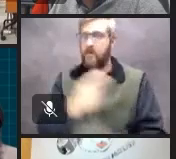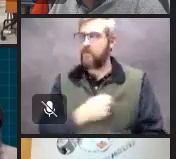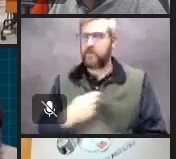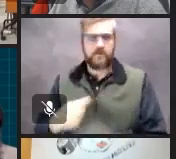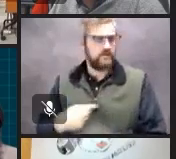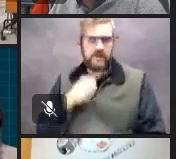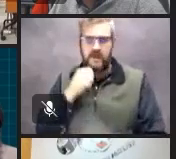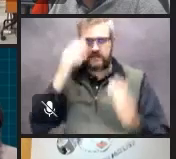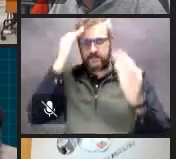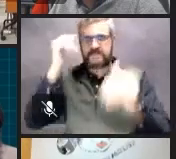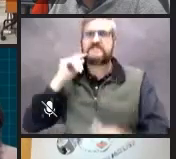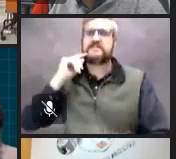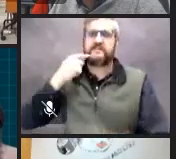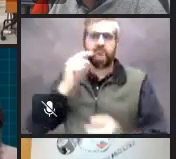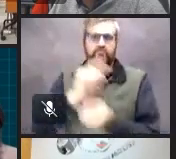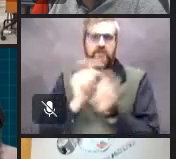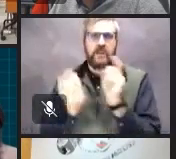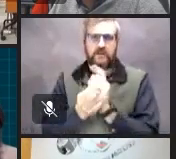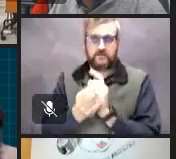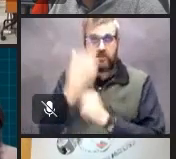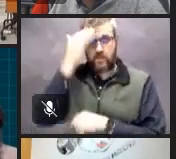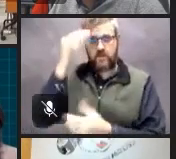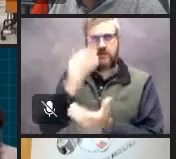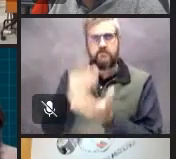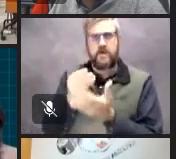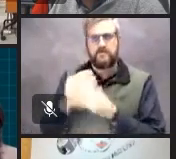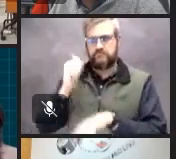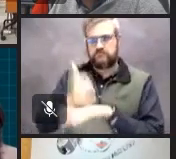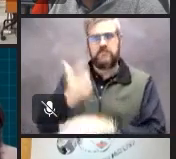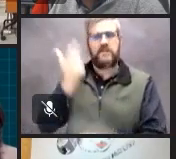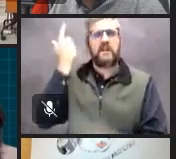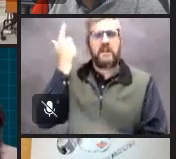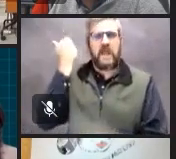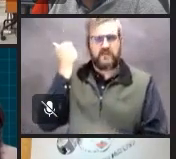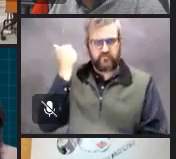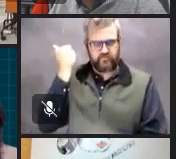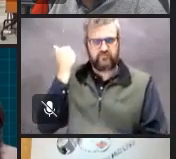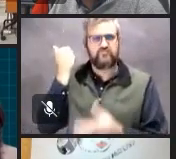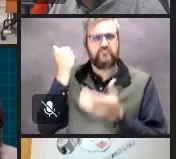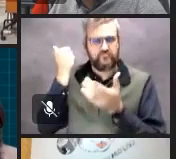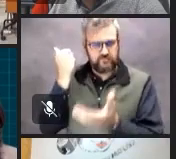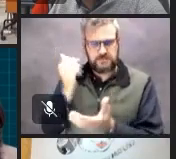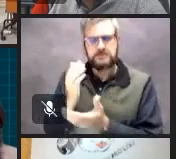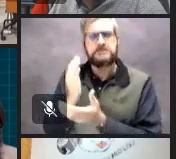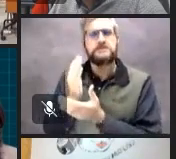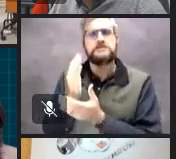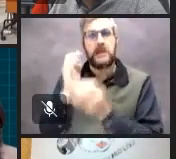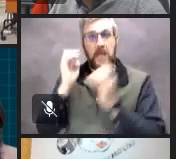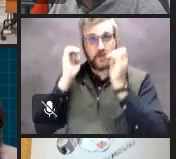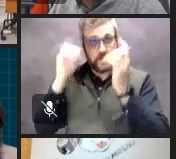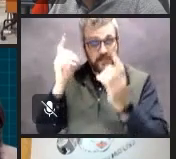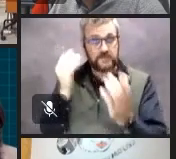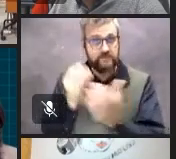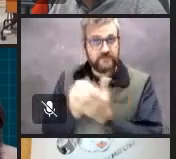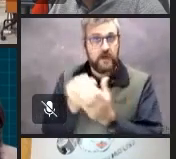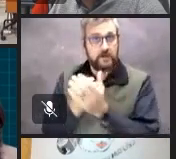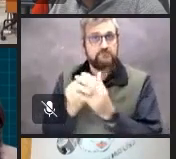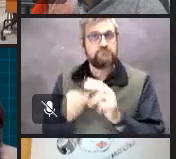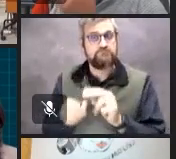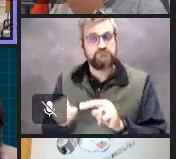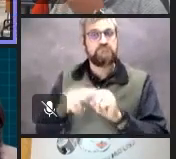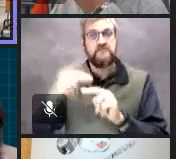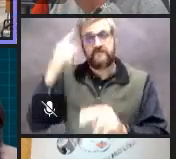to the budget that was established last year. So there were increases to education funding in